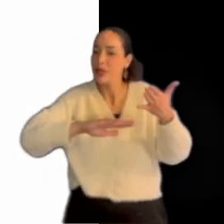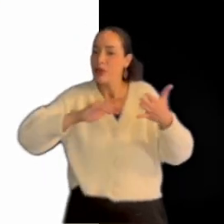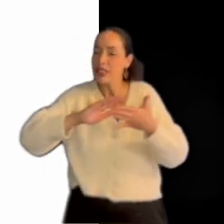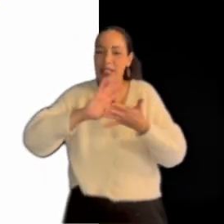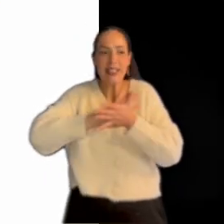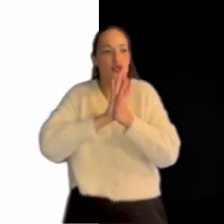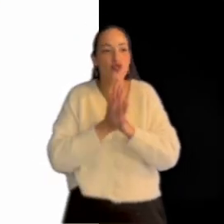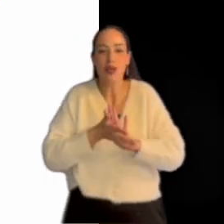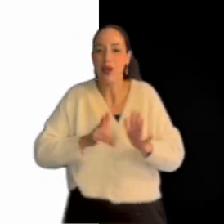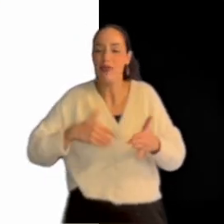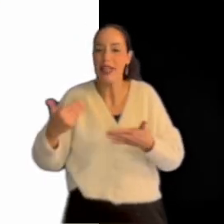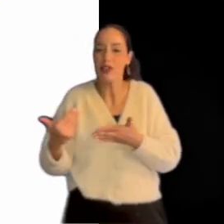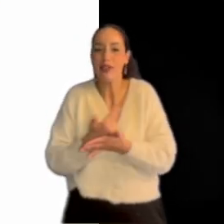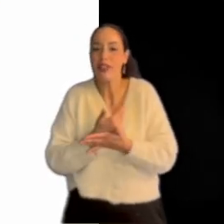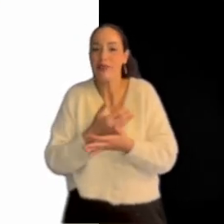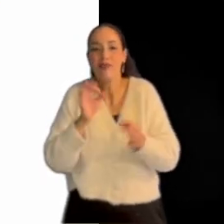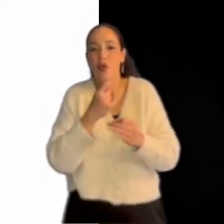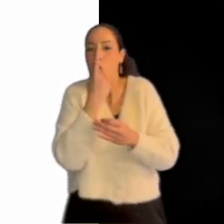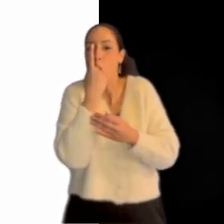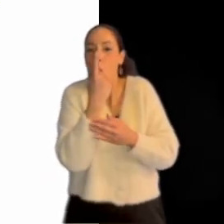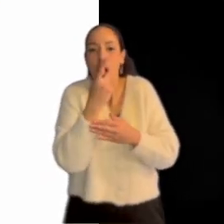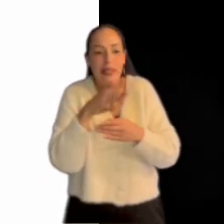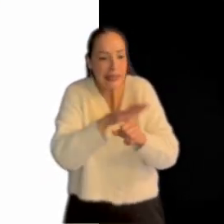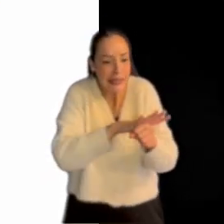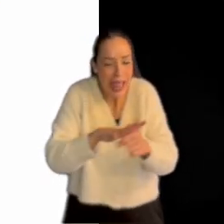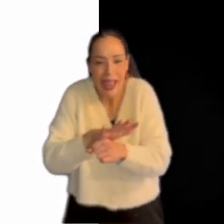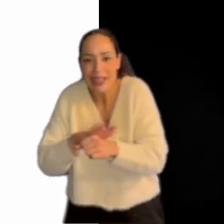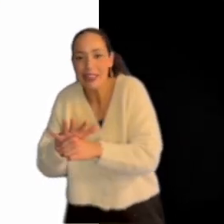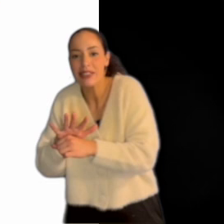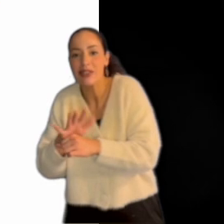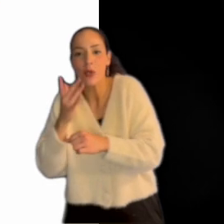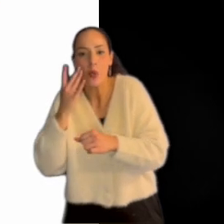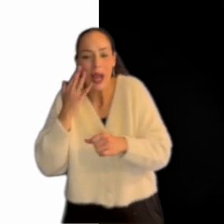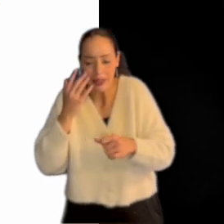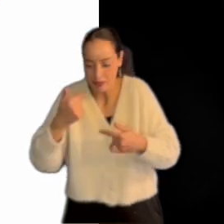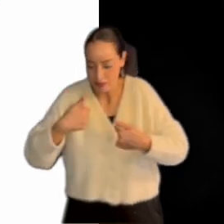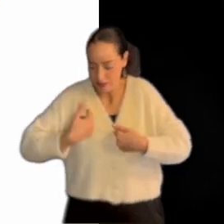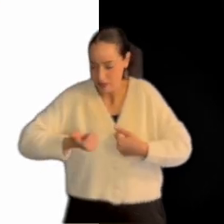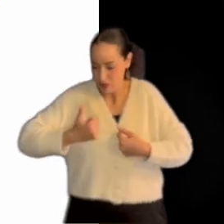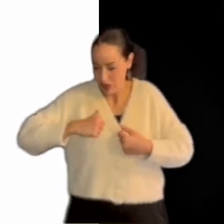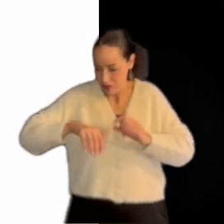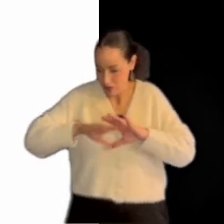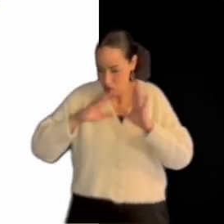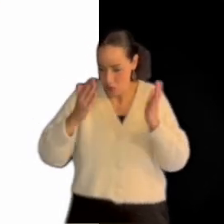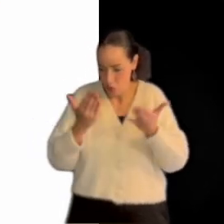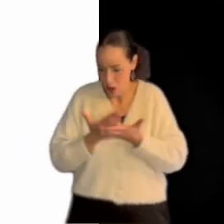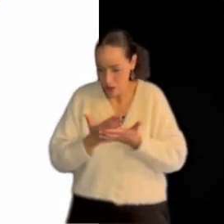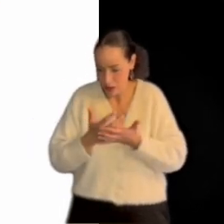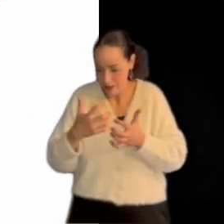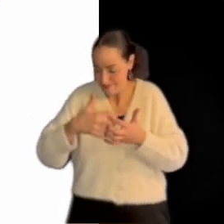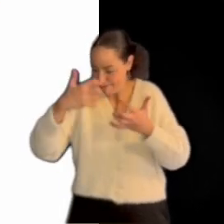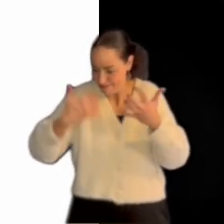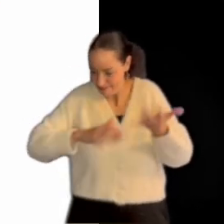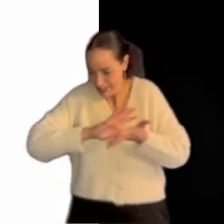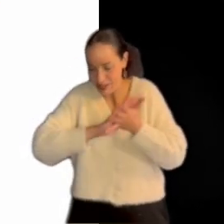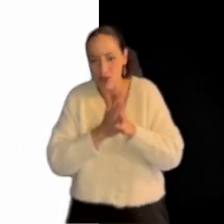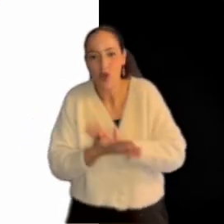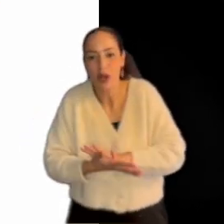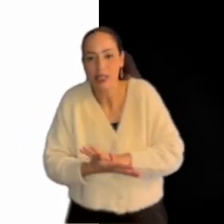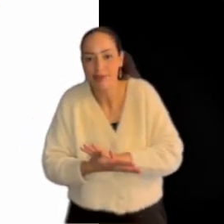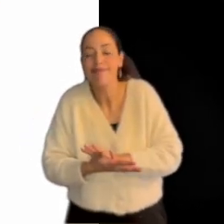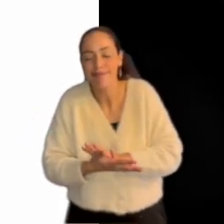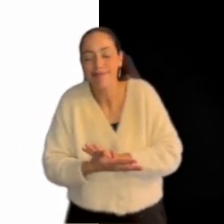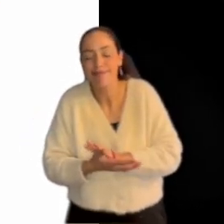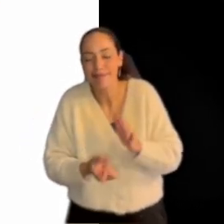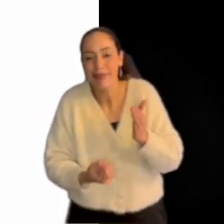my assumptions of the world were irretrievably broken. It happened gradually over time, with each bereaved family I cared for. Their